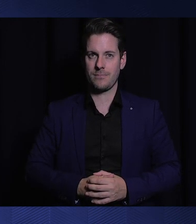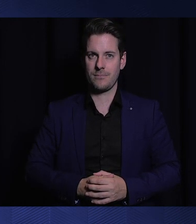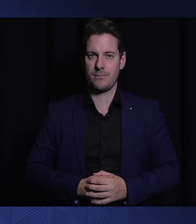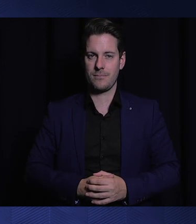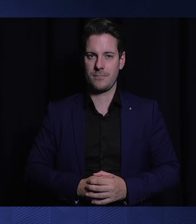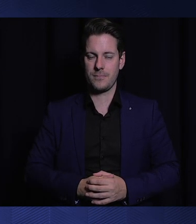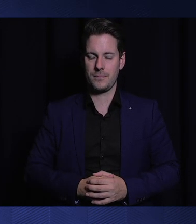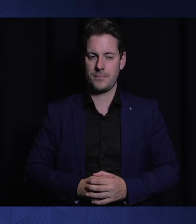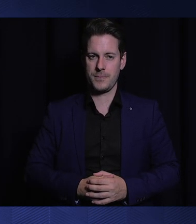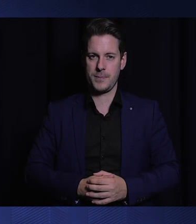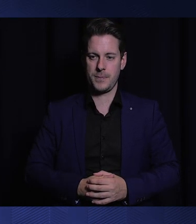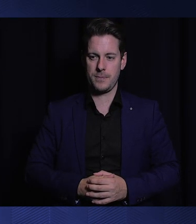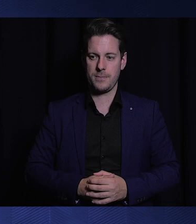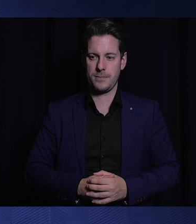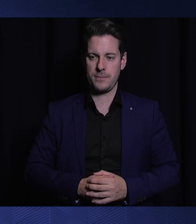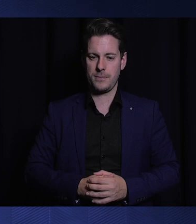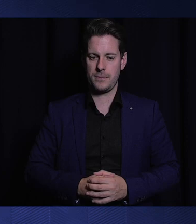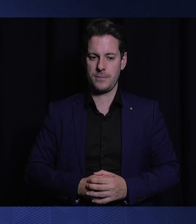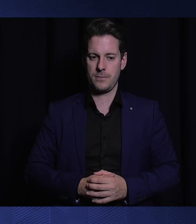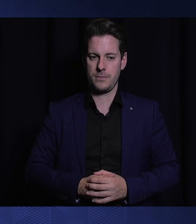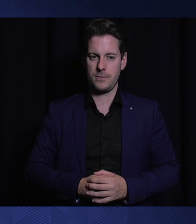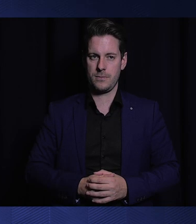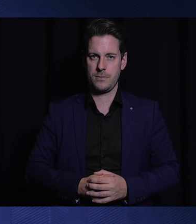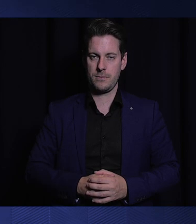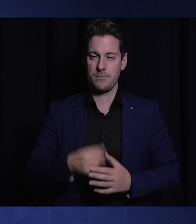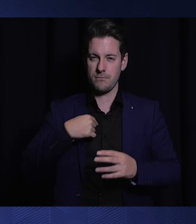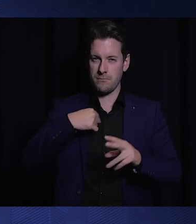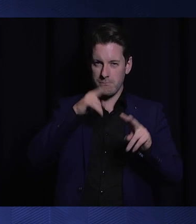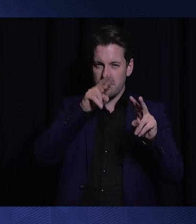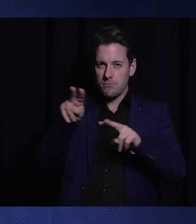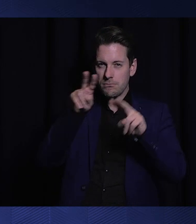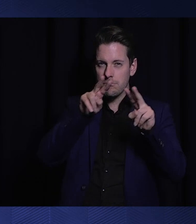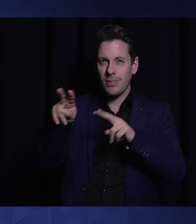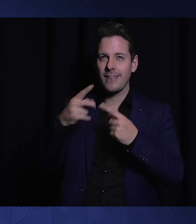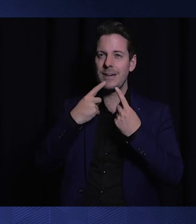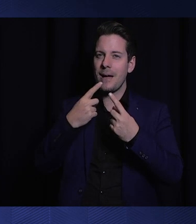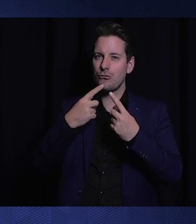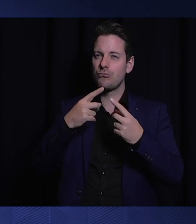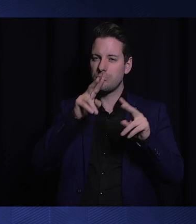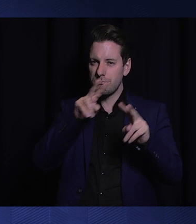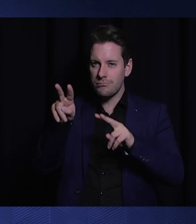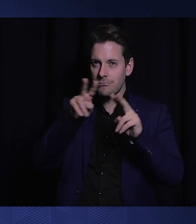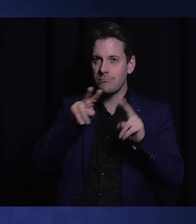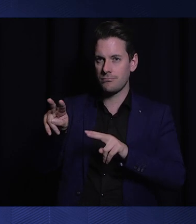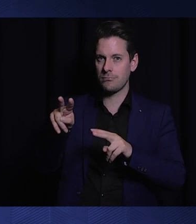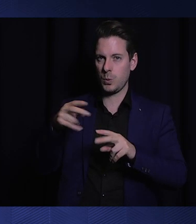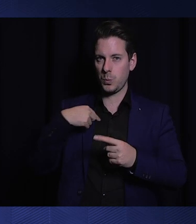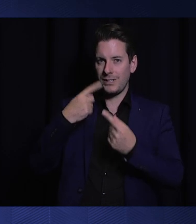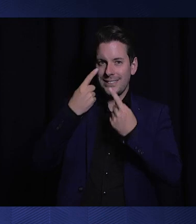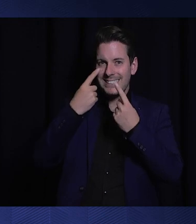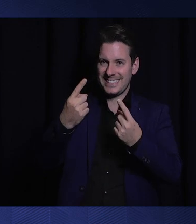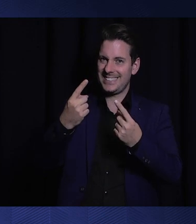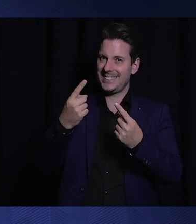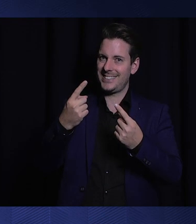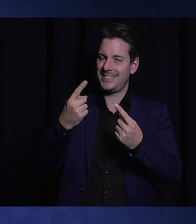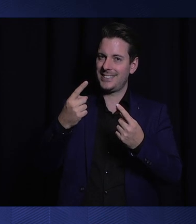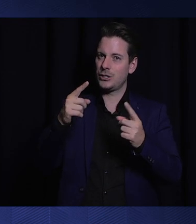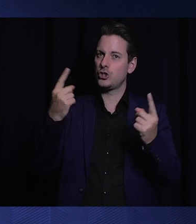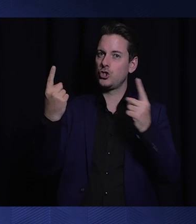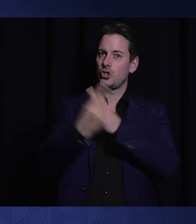more than with the monitoring data that we have, we also detect the changing in the